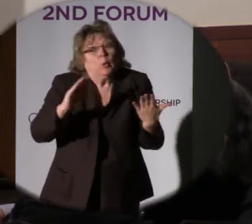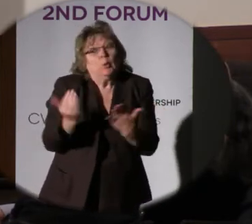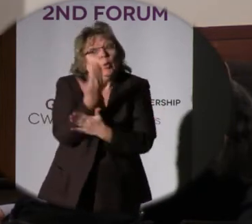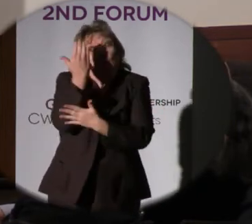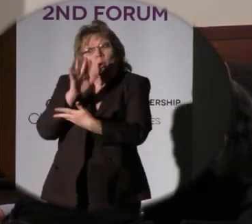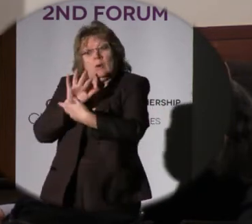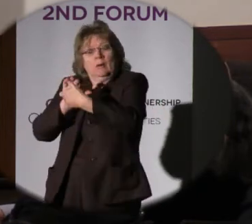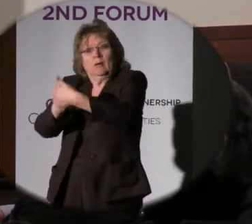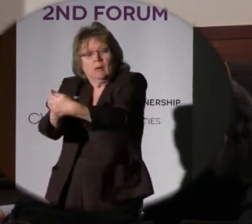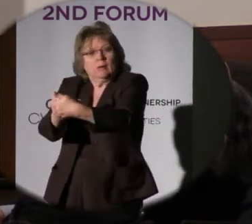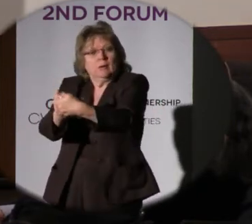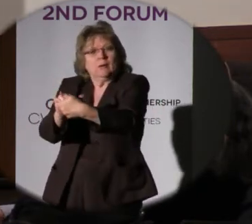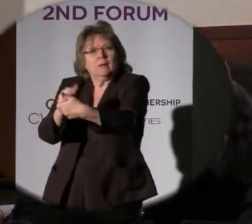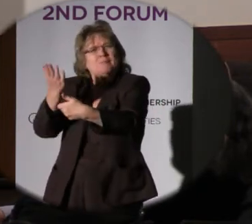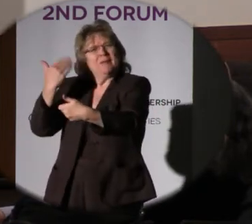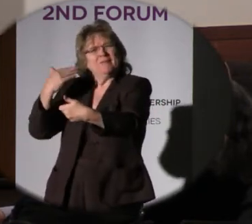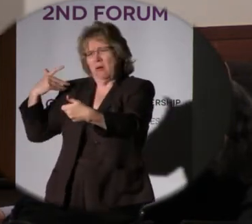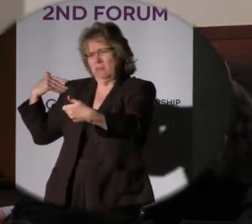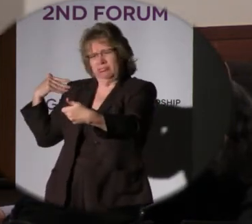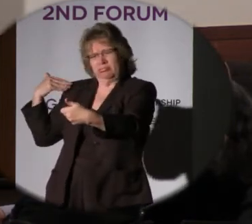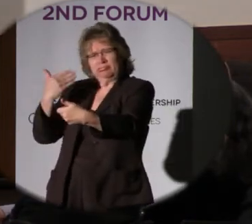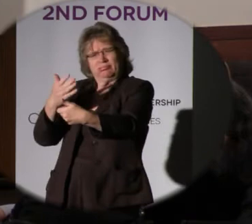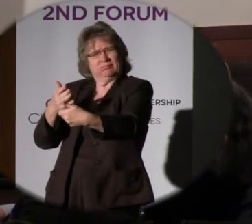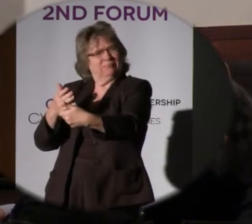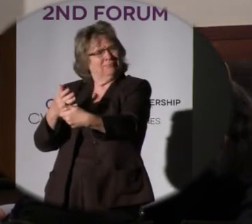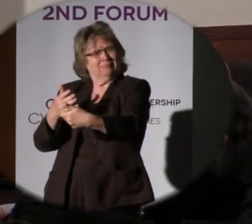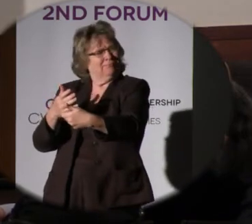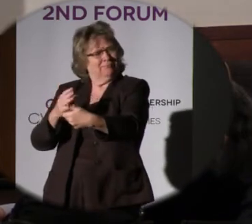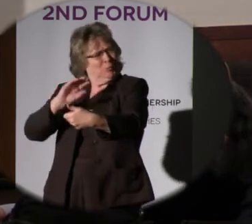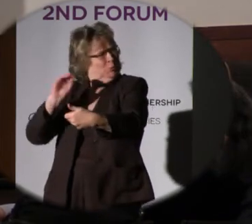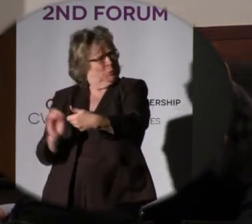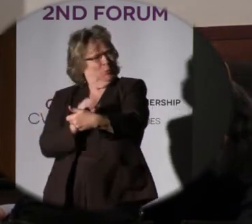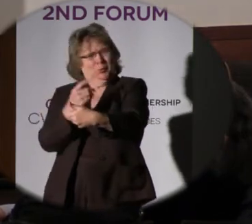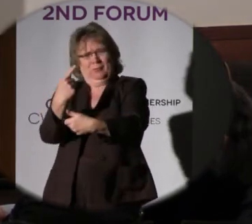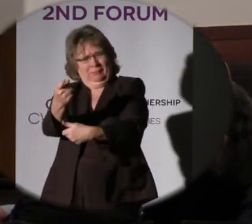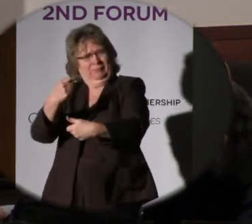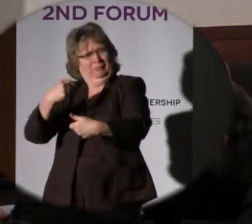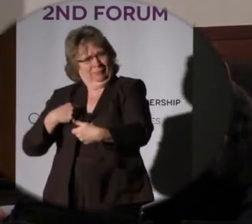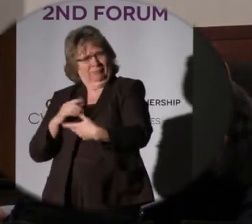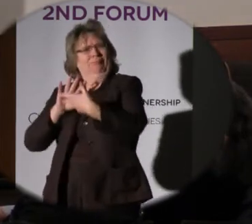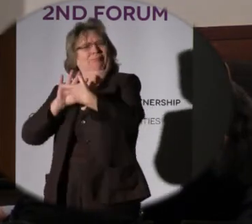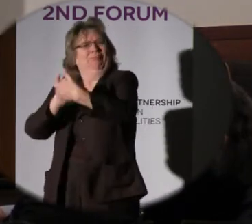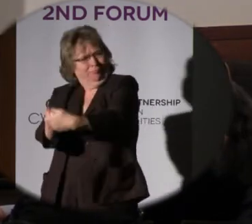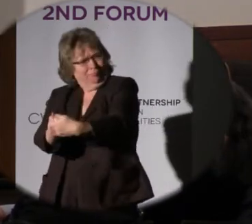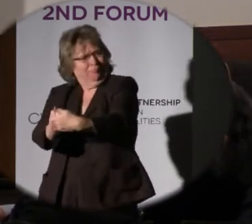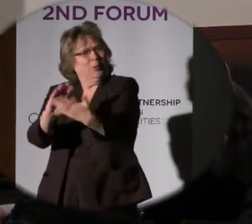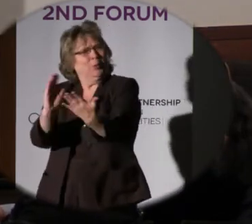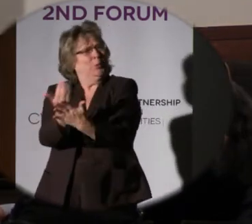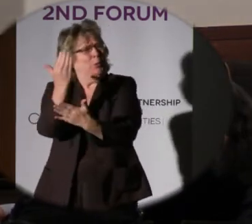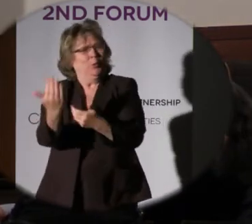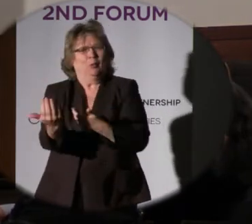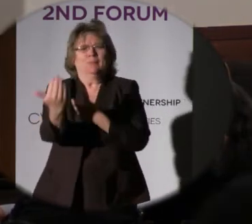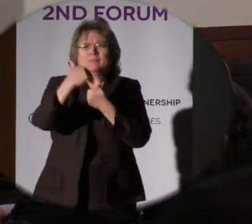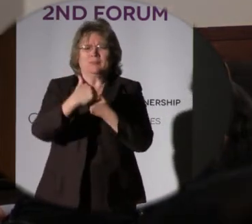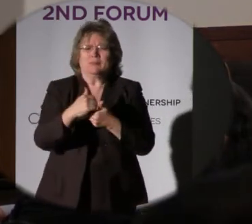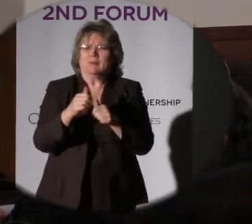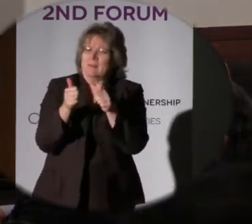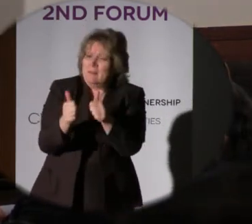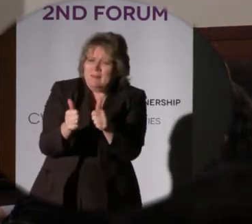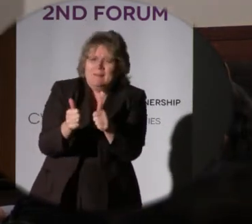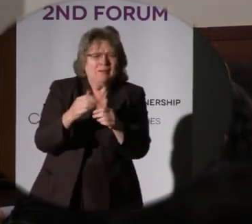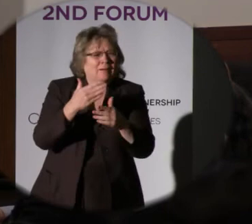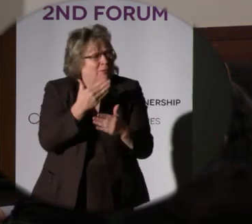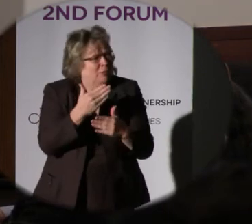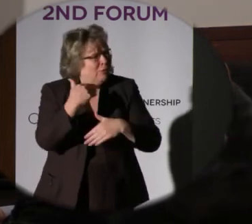organizations, although many of them have been doing remarkable work in their own right for many years. I should note that this is also a